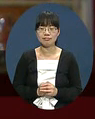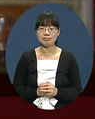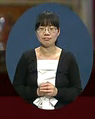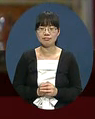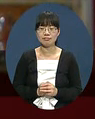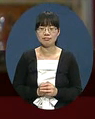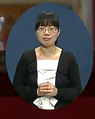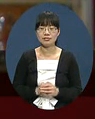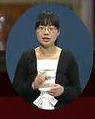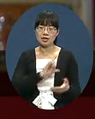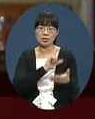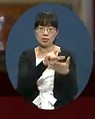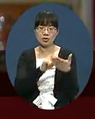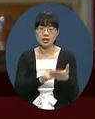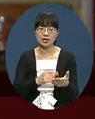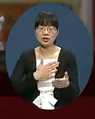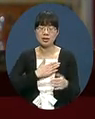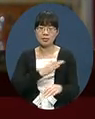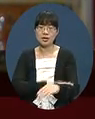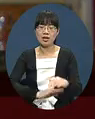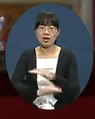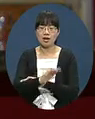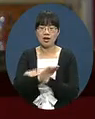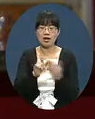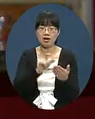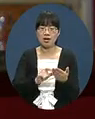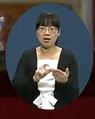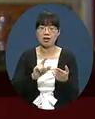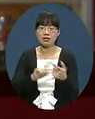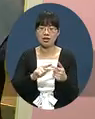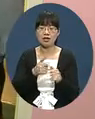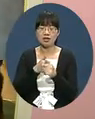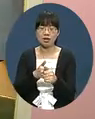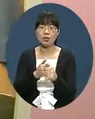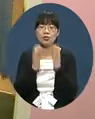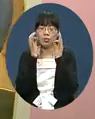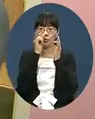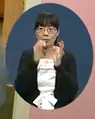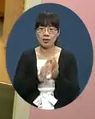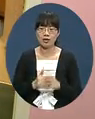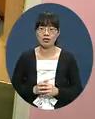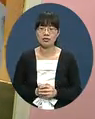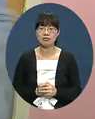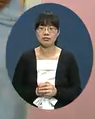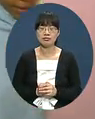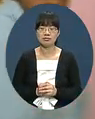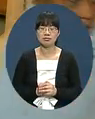name was on that list. And we really, really tried to go by that.